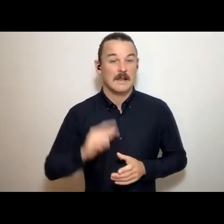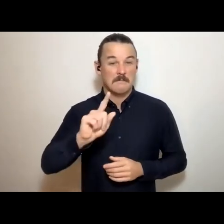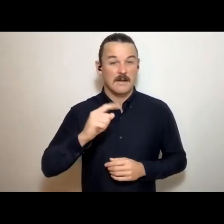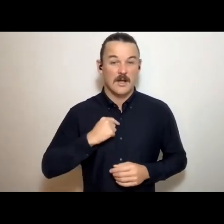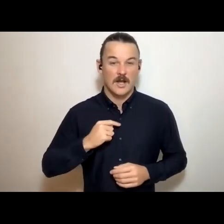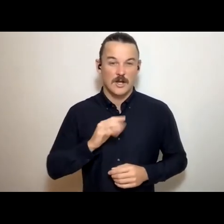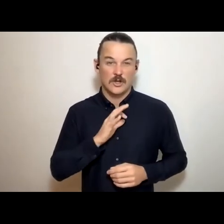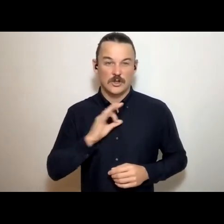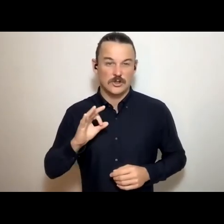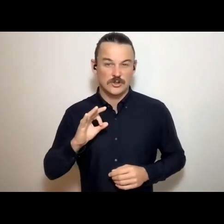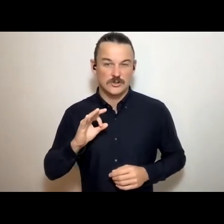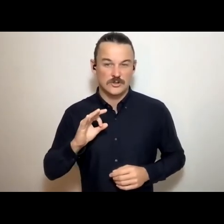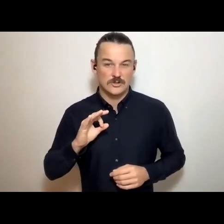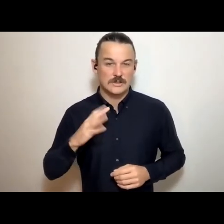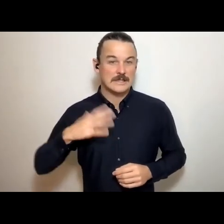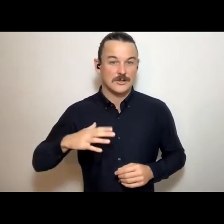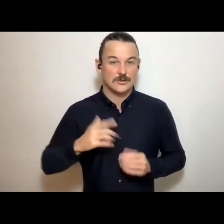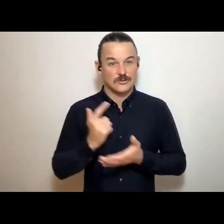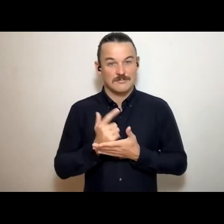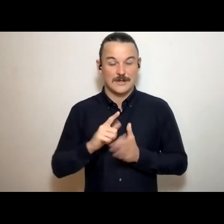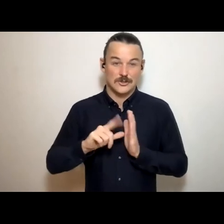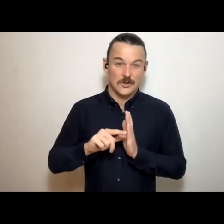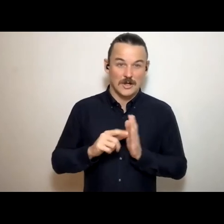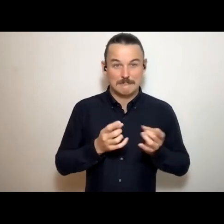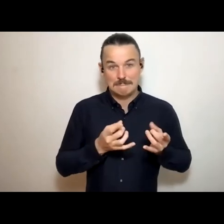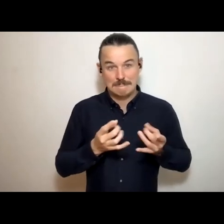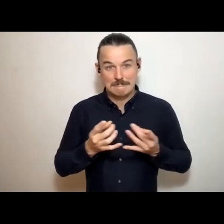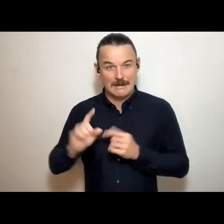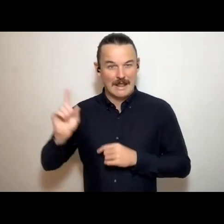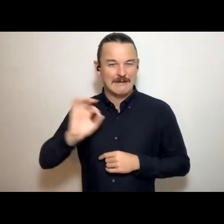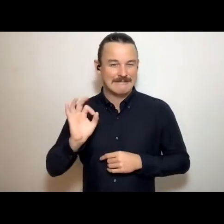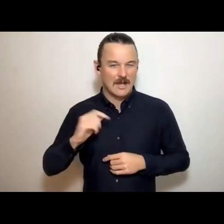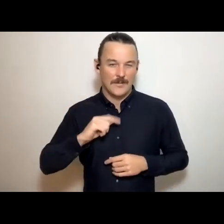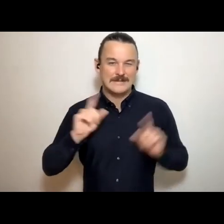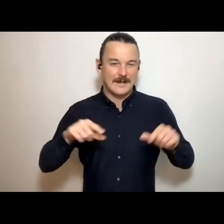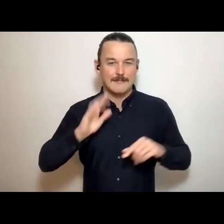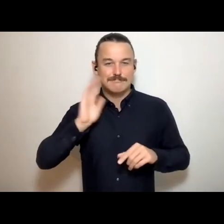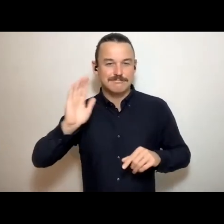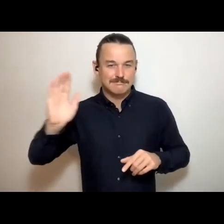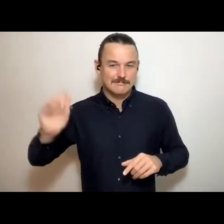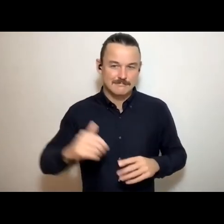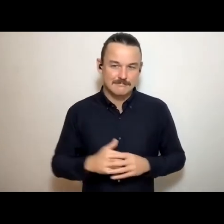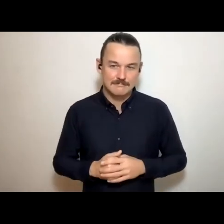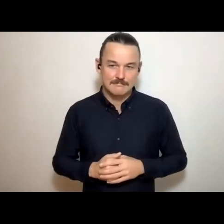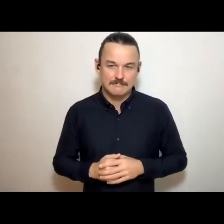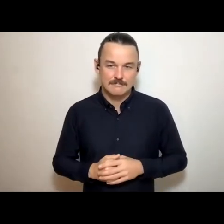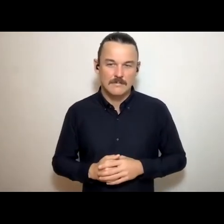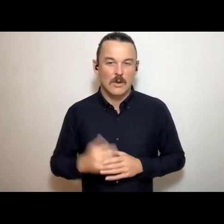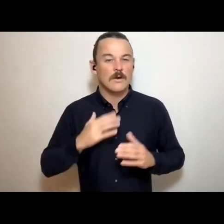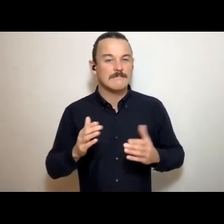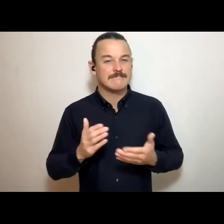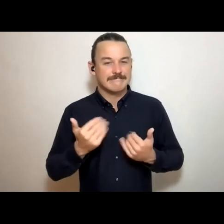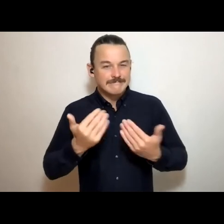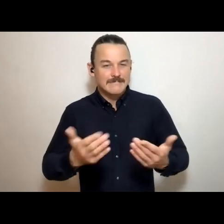with all that. And I'll just going to go on to giving you a more personal example